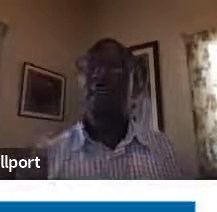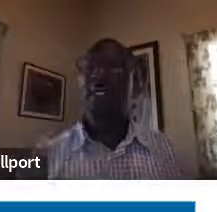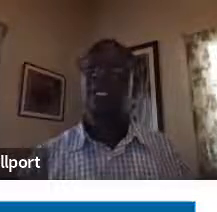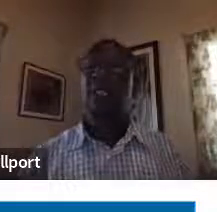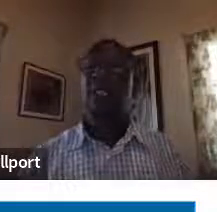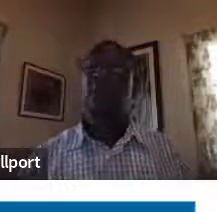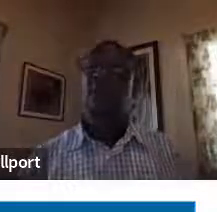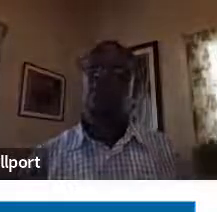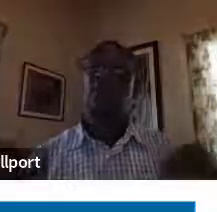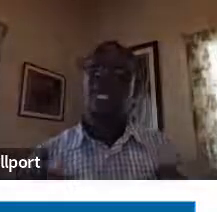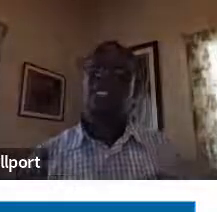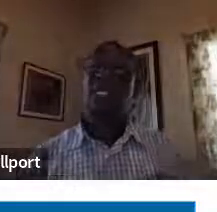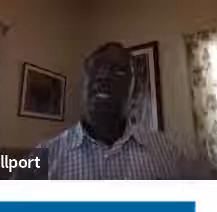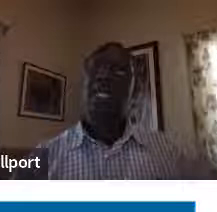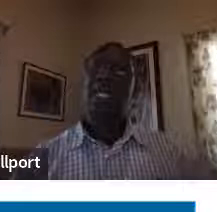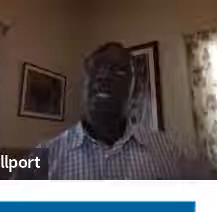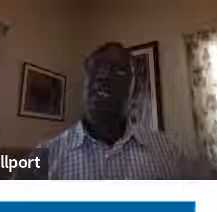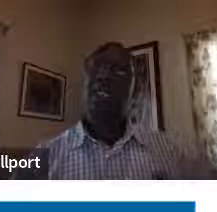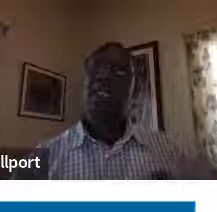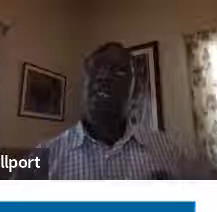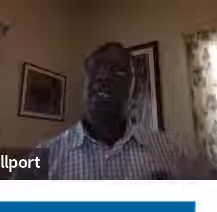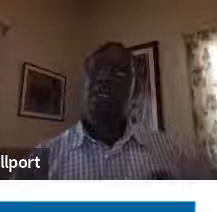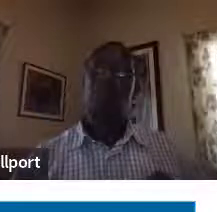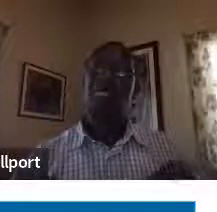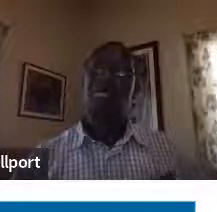those. Those will act like